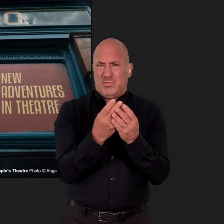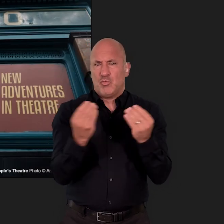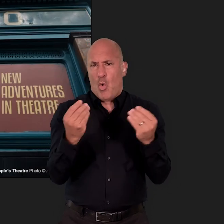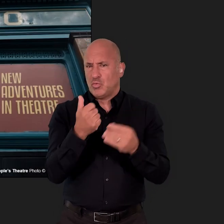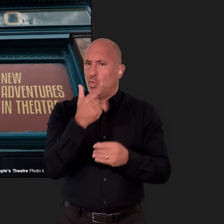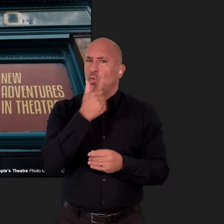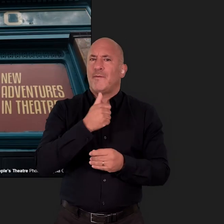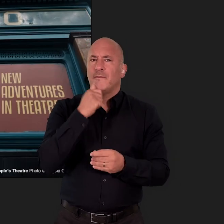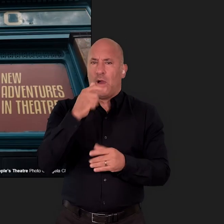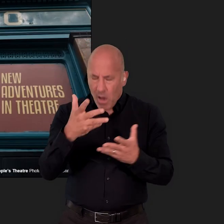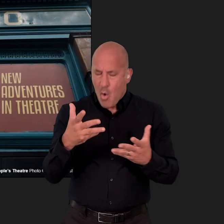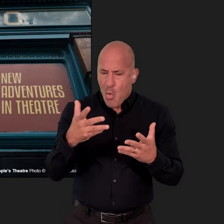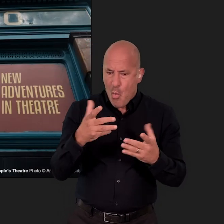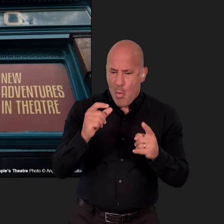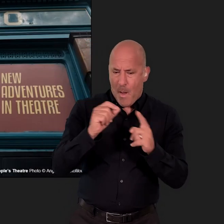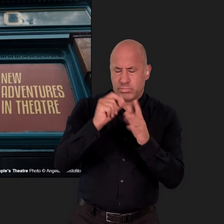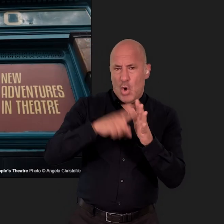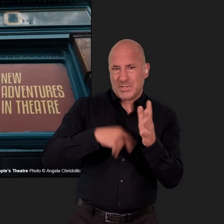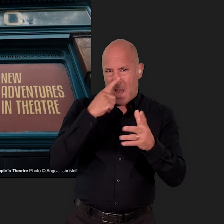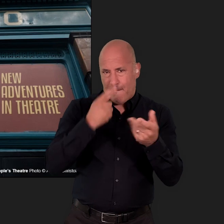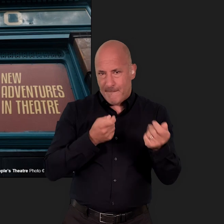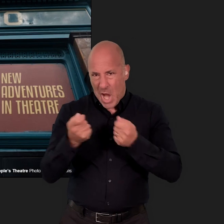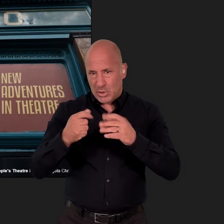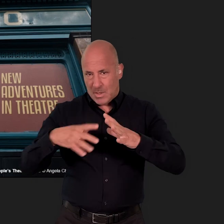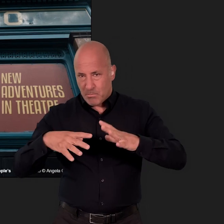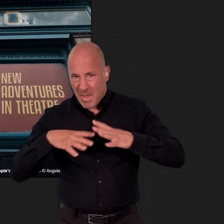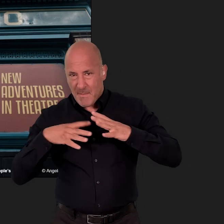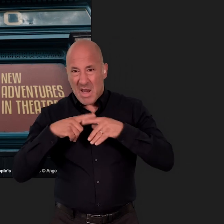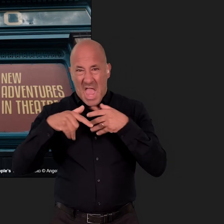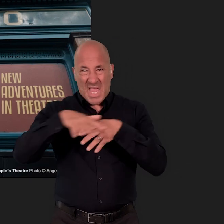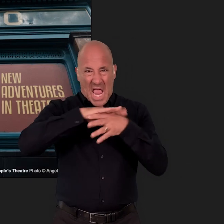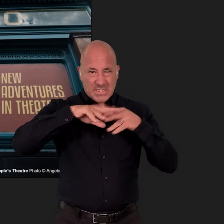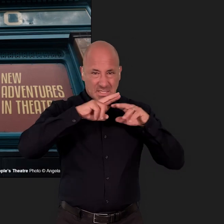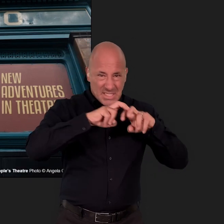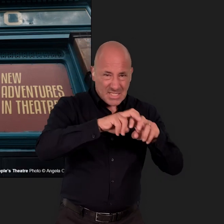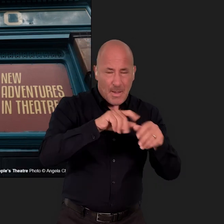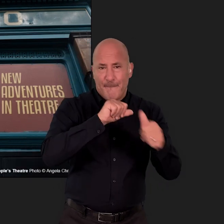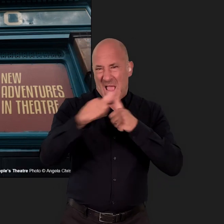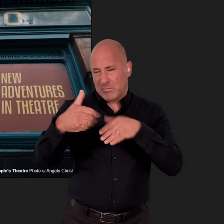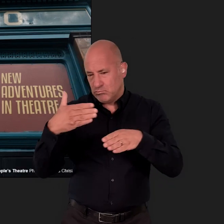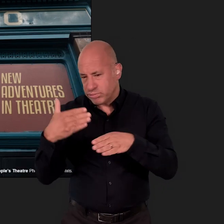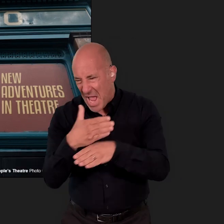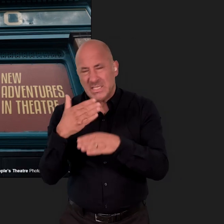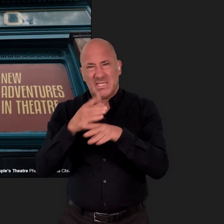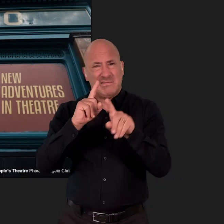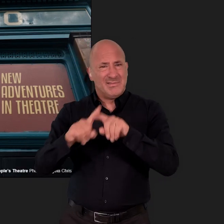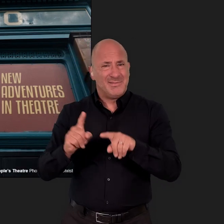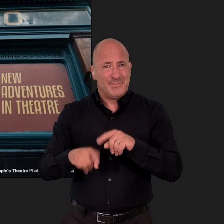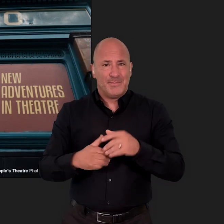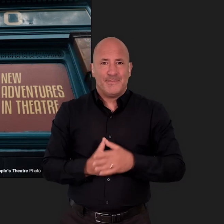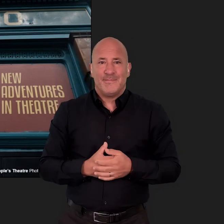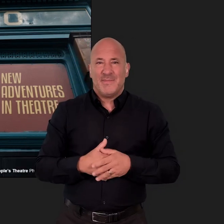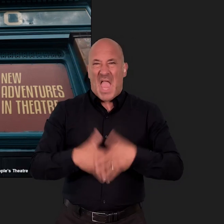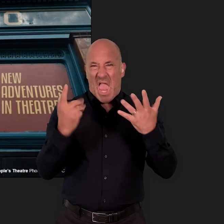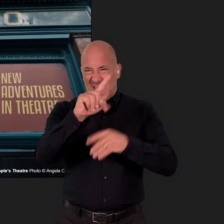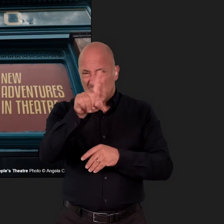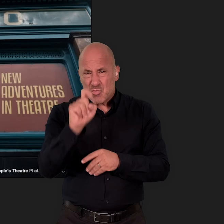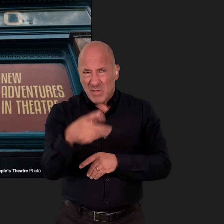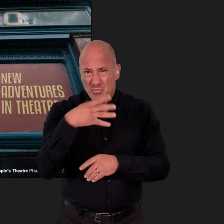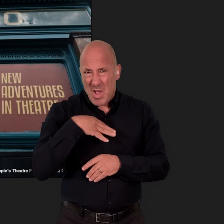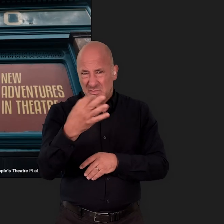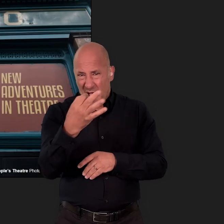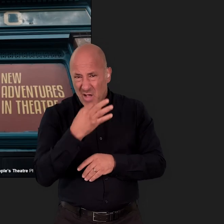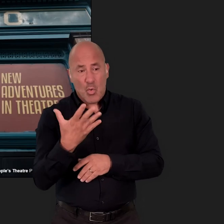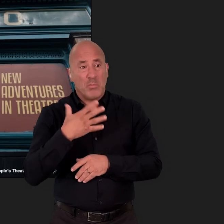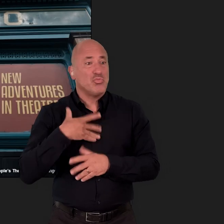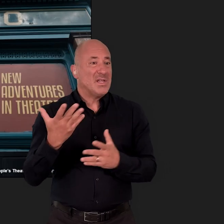has some useful capital resources to help you prepare and manage your project, including case studies and best practice guides. If